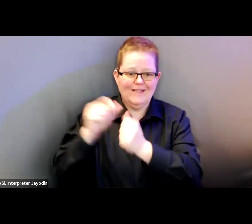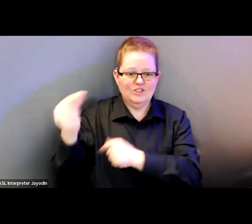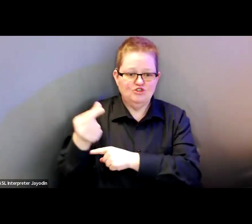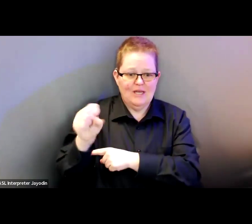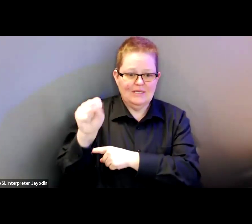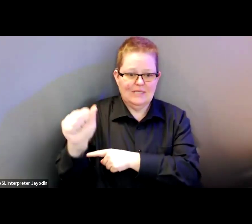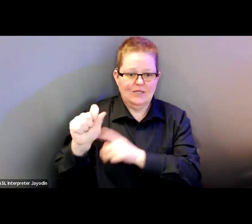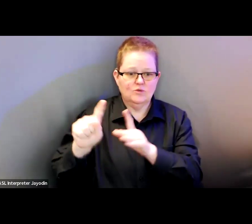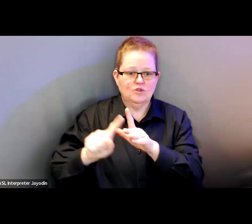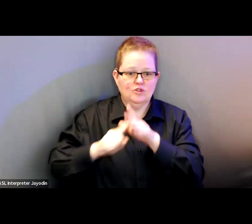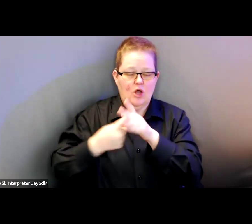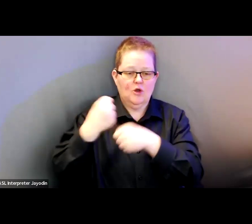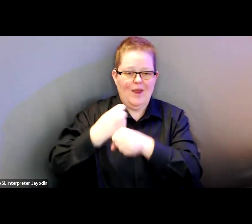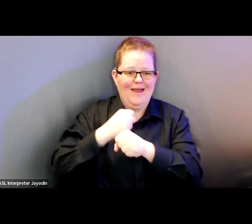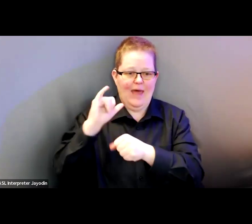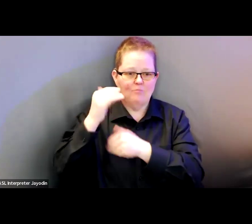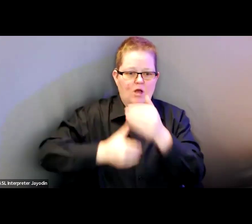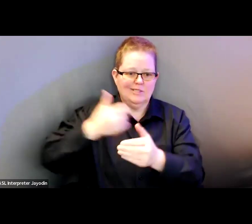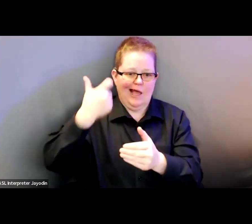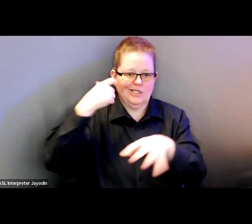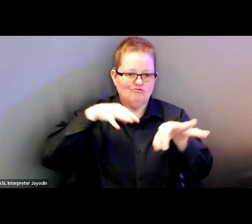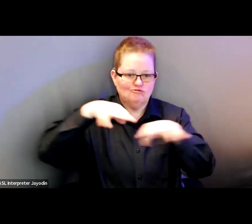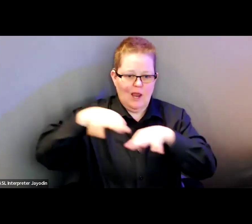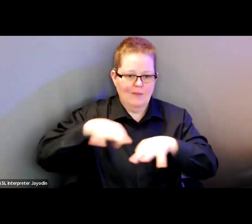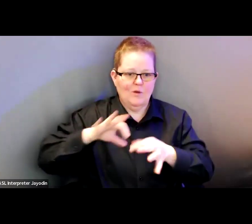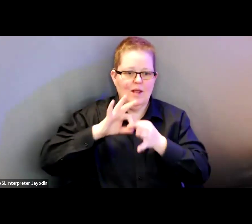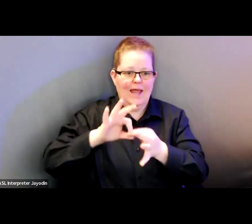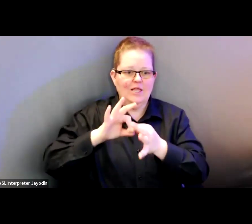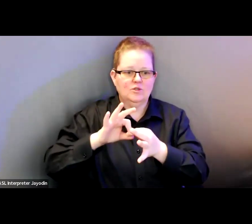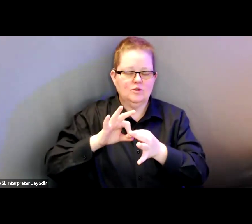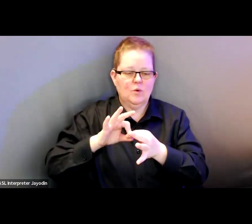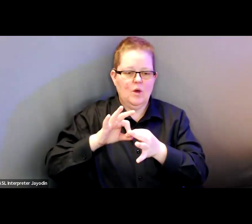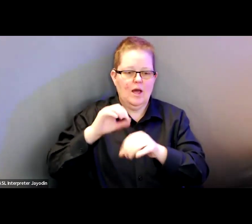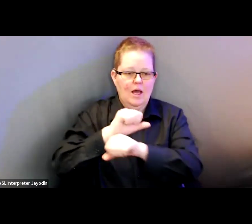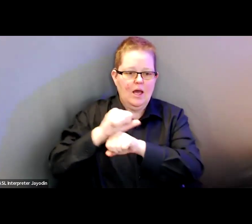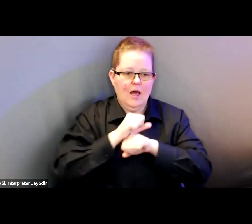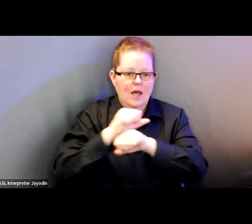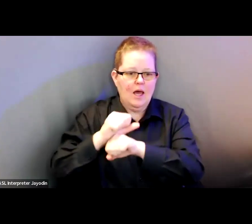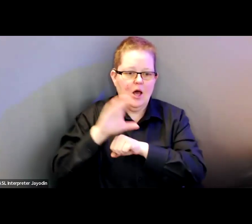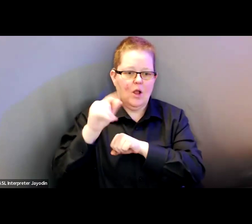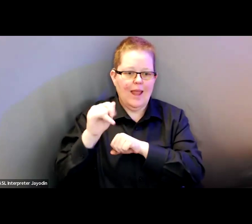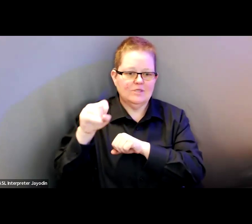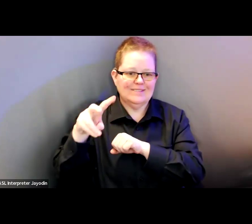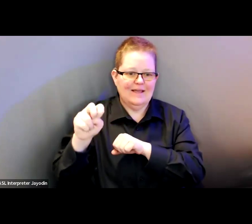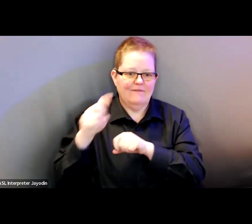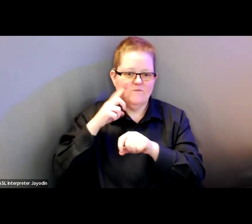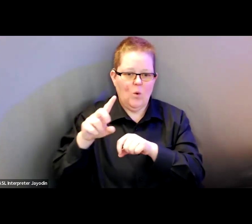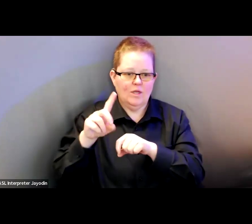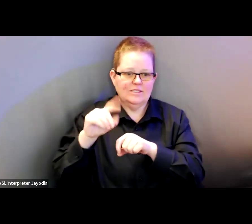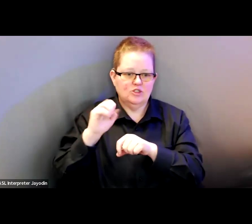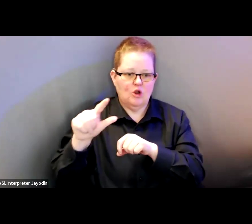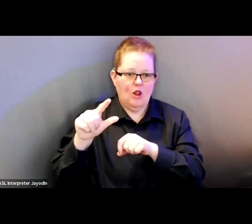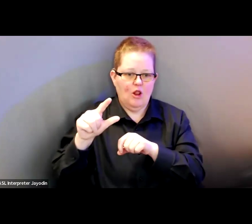process that I just described with respect to a collaborative, an open meeting that is handled in a digital format in this way?